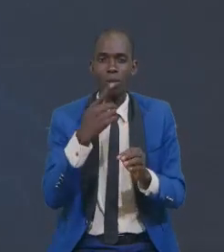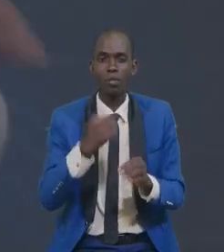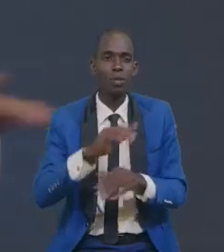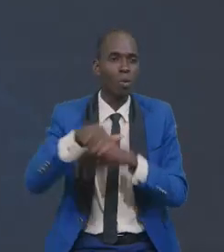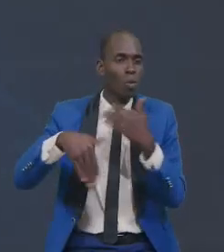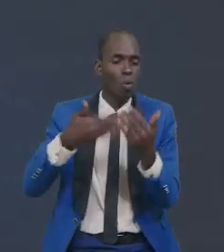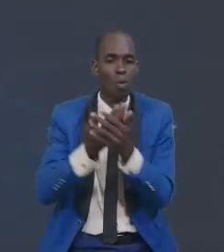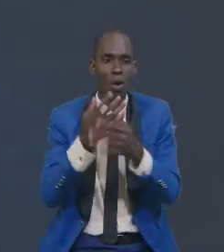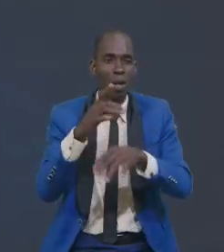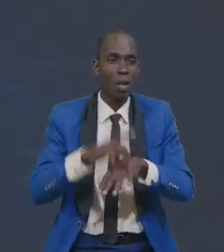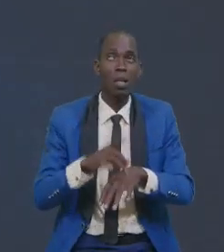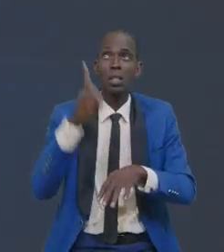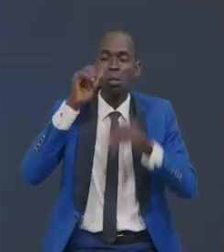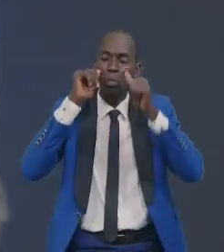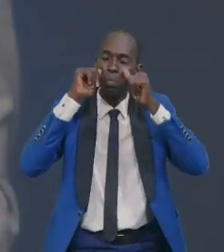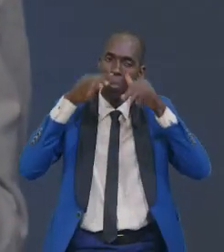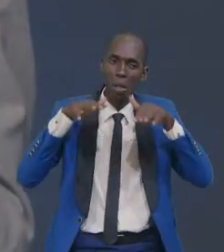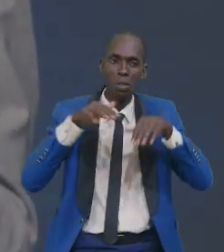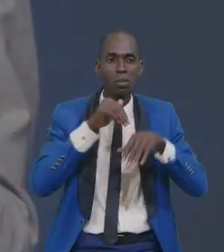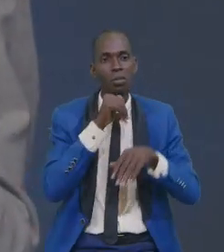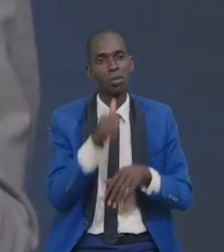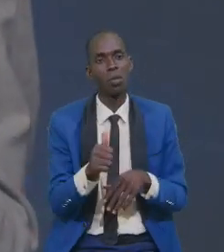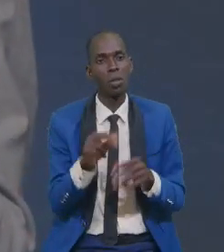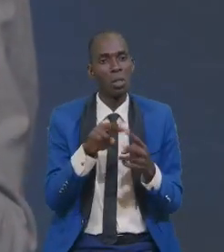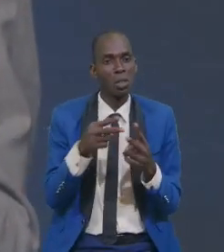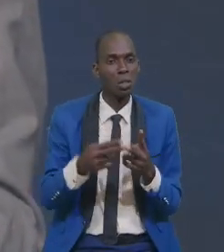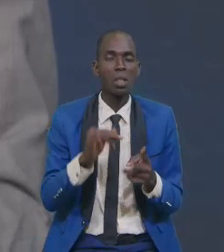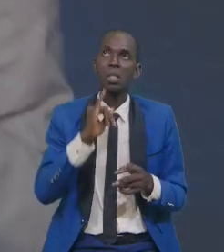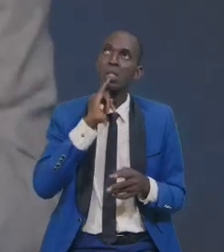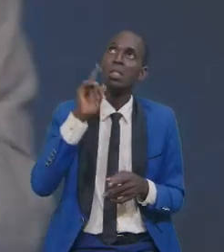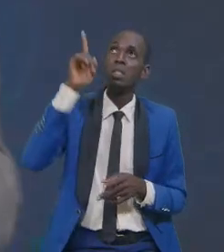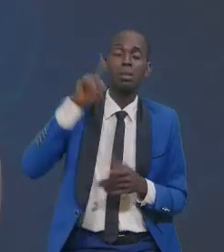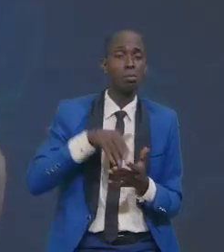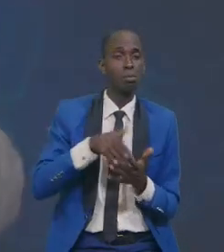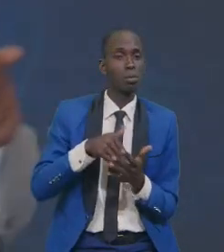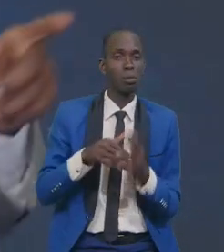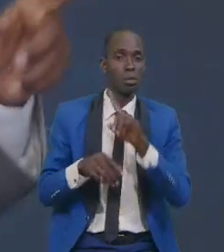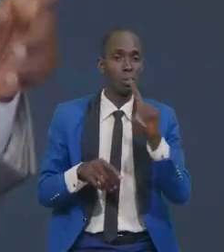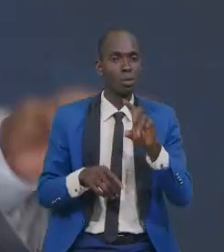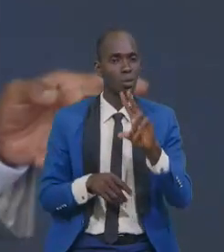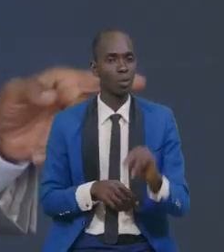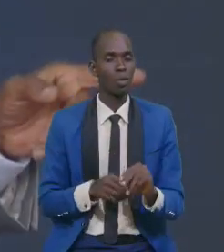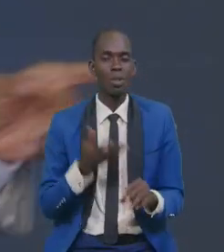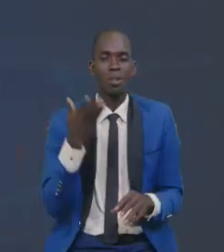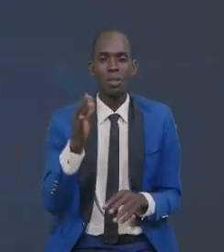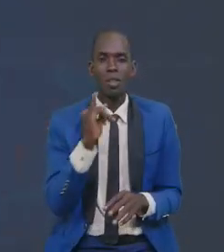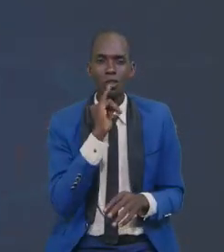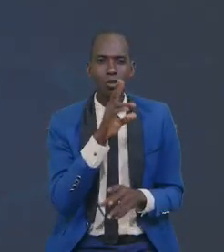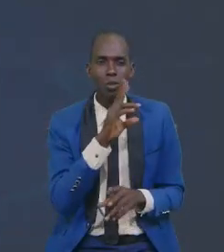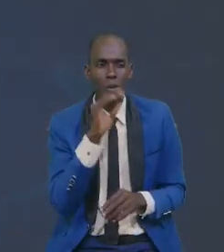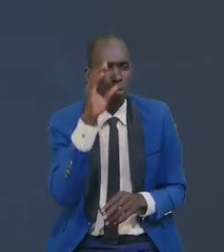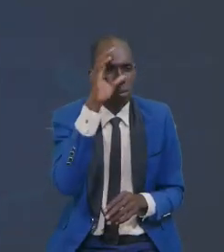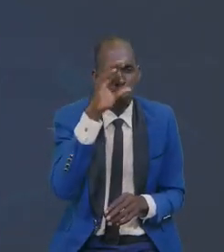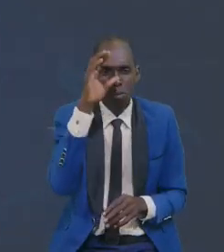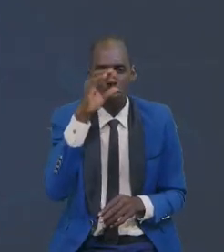he fainteth not, neither is he weary, and there is no searching